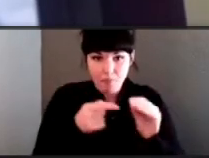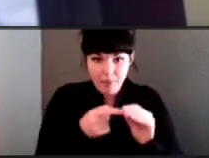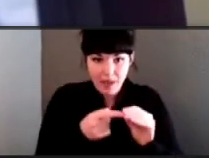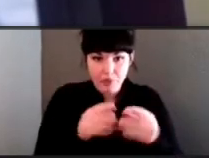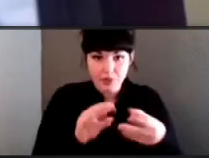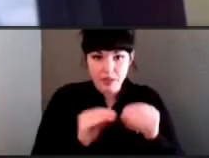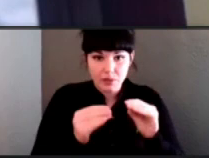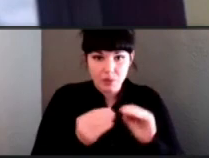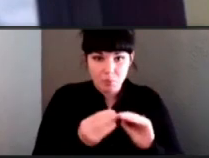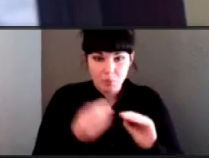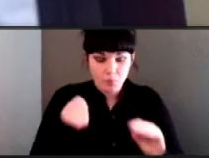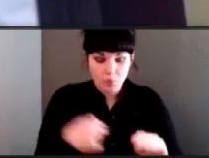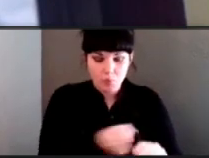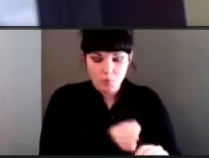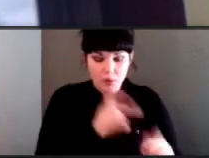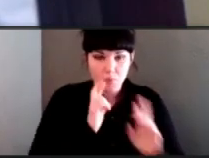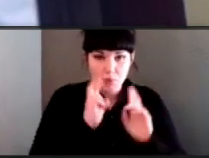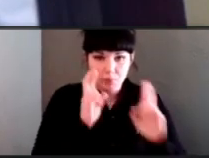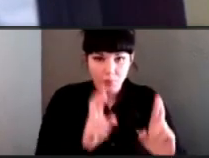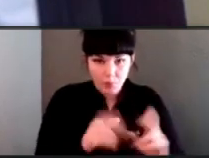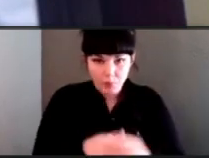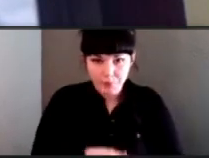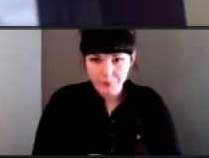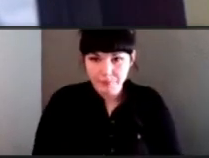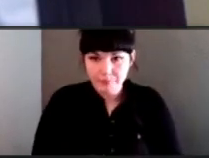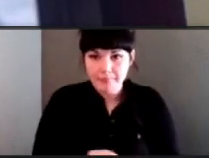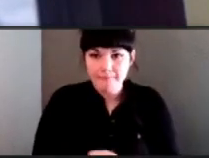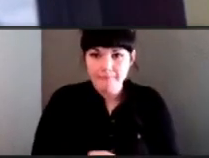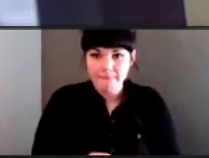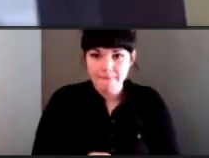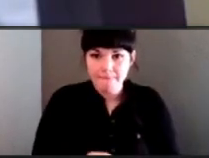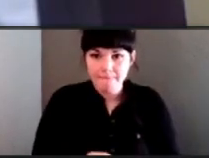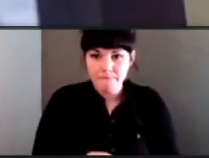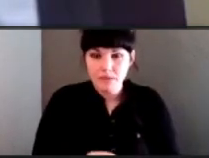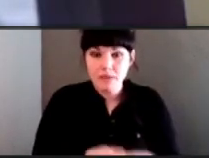the second question around,